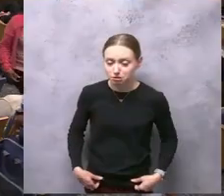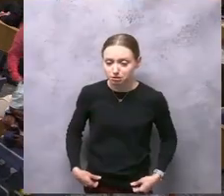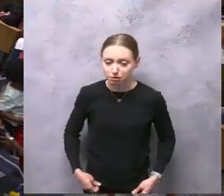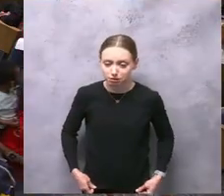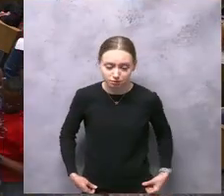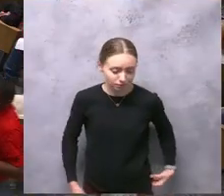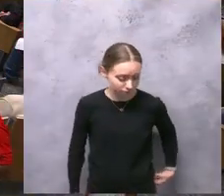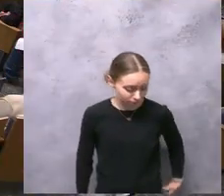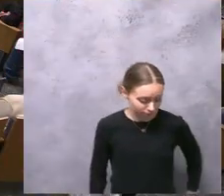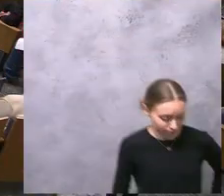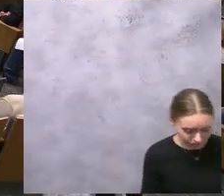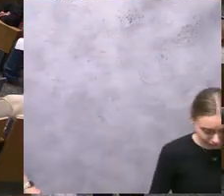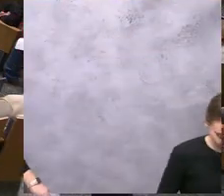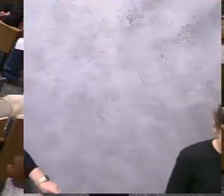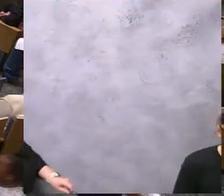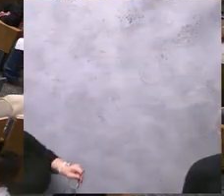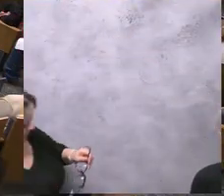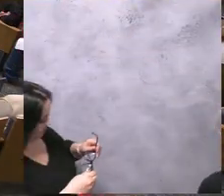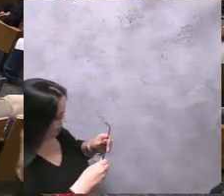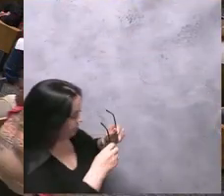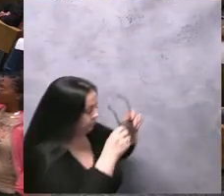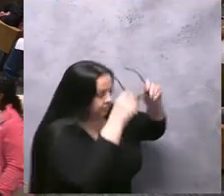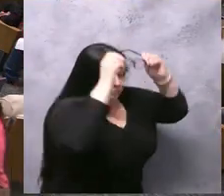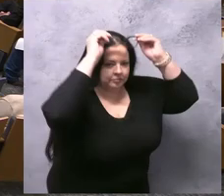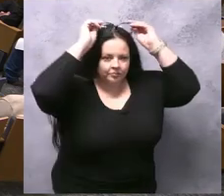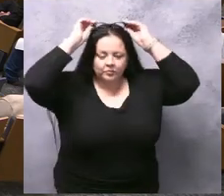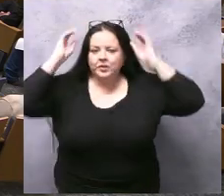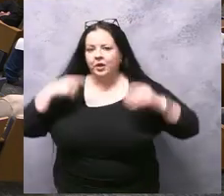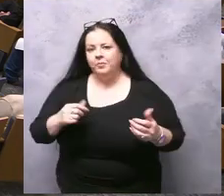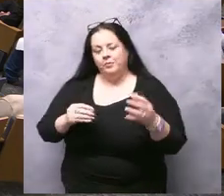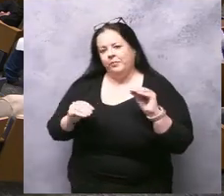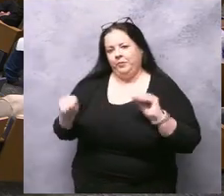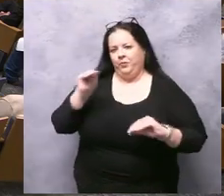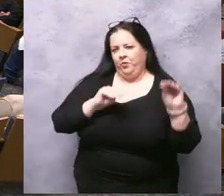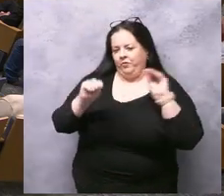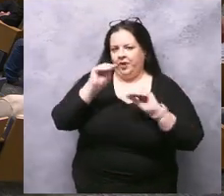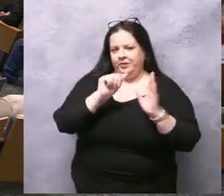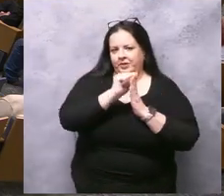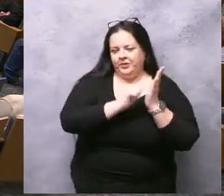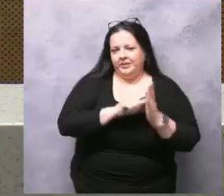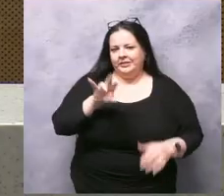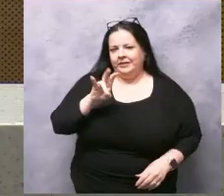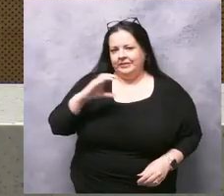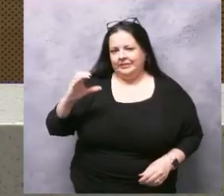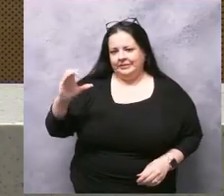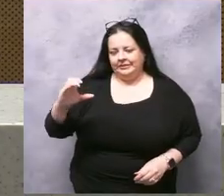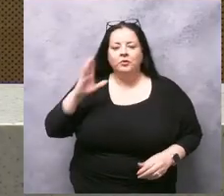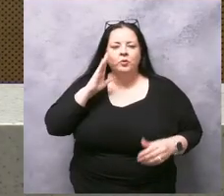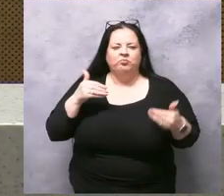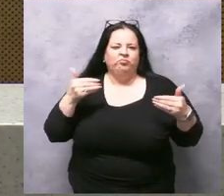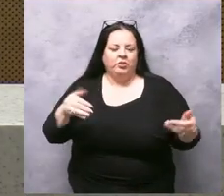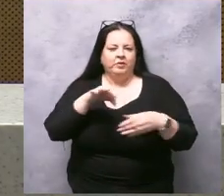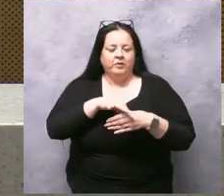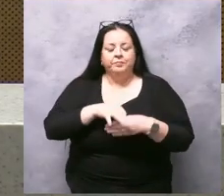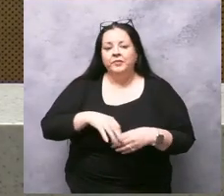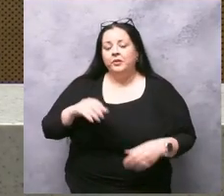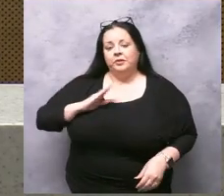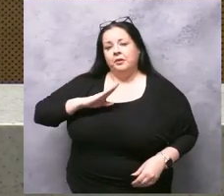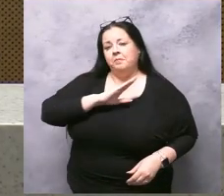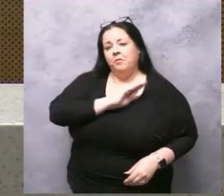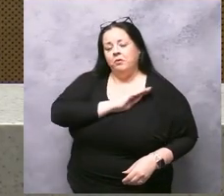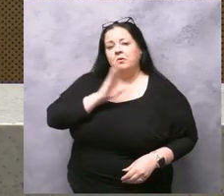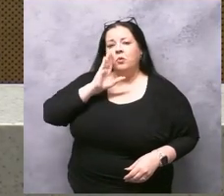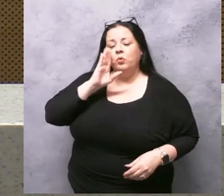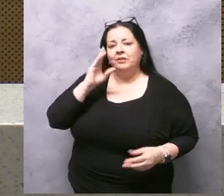At this time, I'm going to rearrange the agenda by moving up agenda item 7C, and we'll be voting on this item at this time. 7C, the board considered